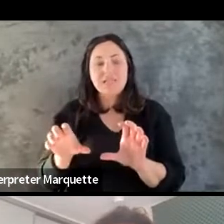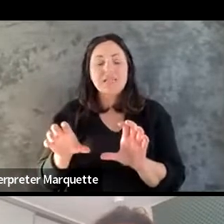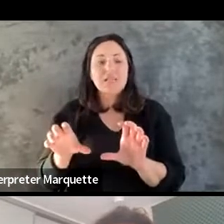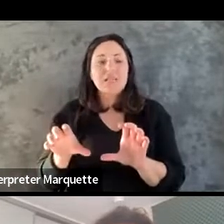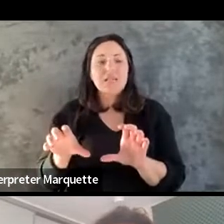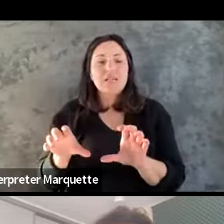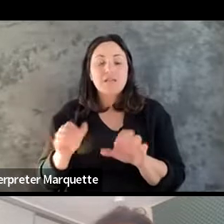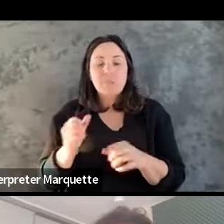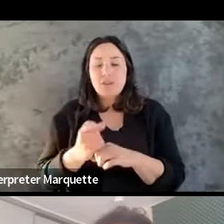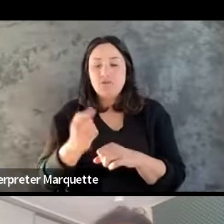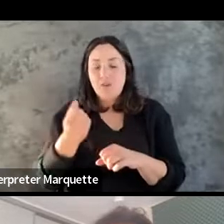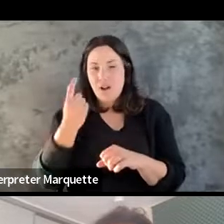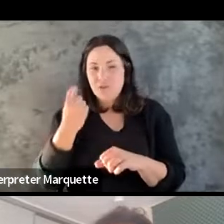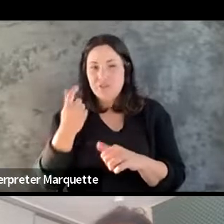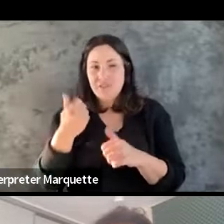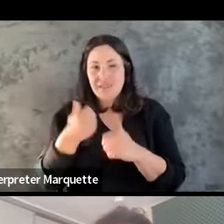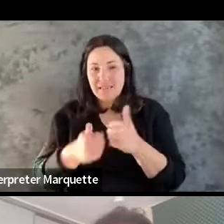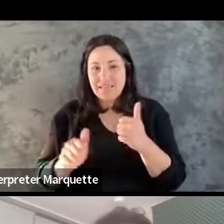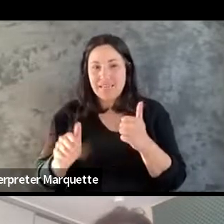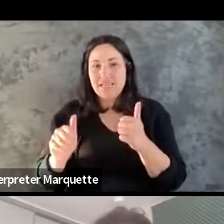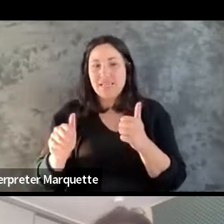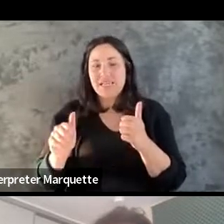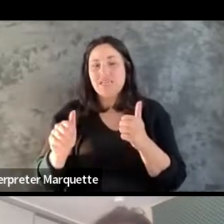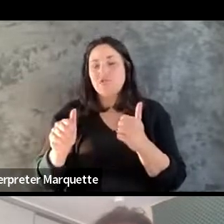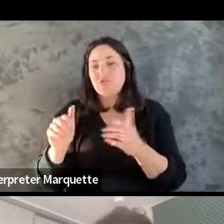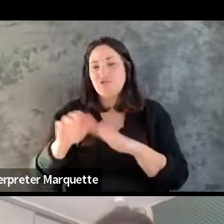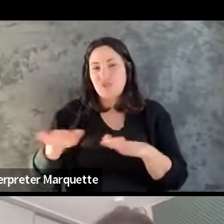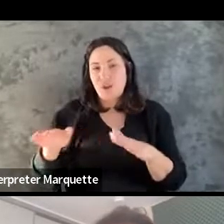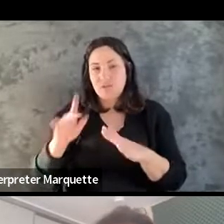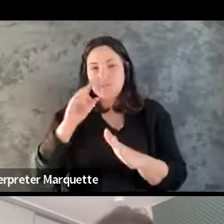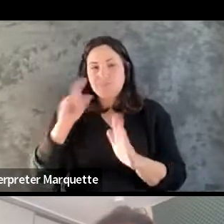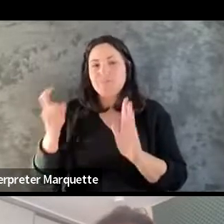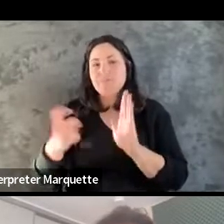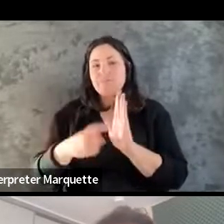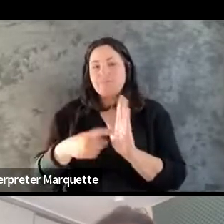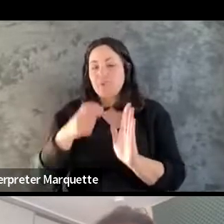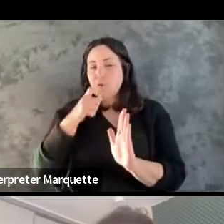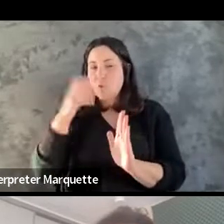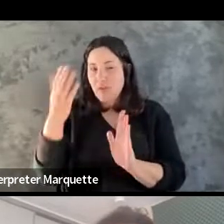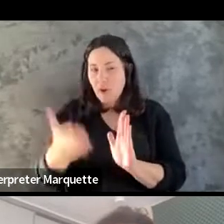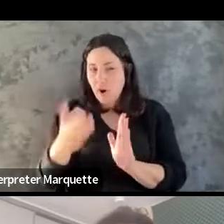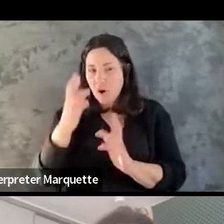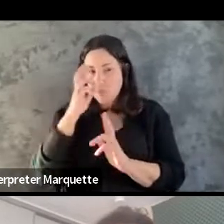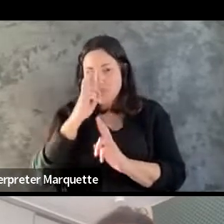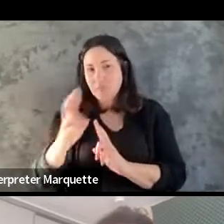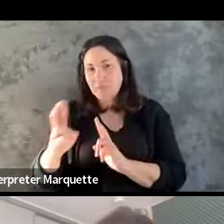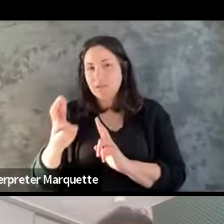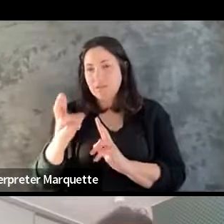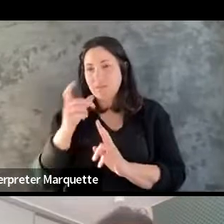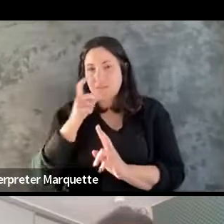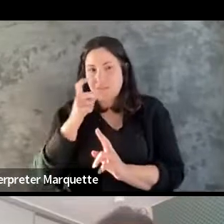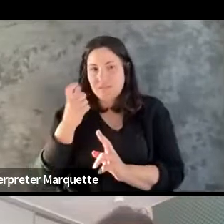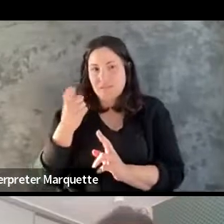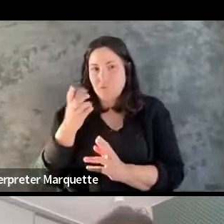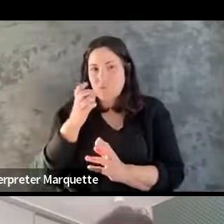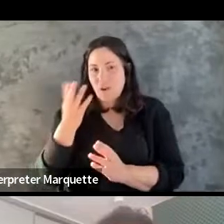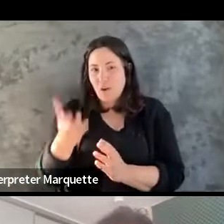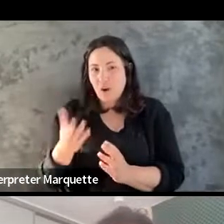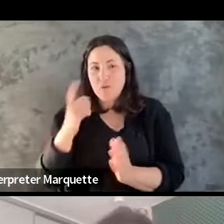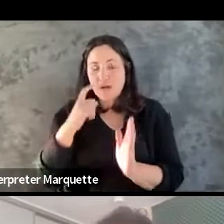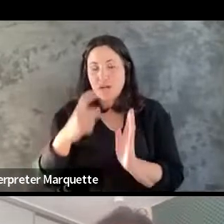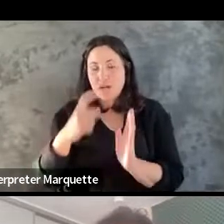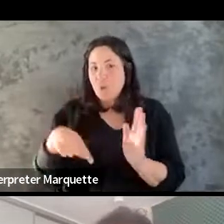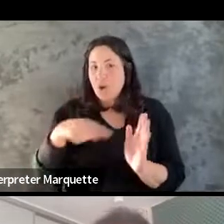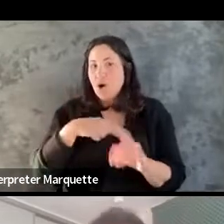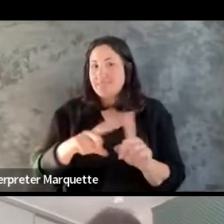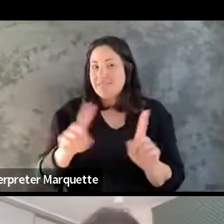understand that every child needs to be recognized for who they are and respected for who they are. And so recognizing we are different,